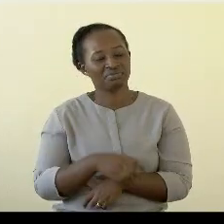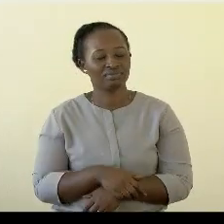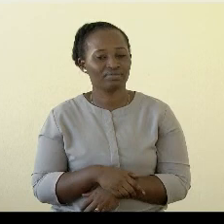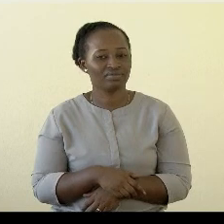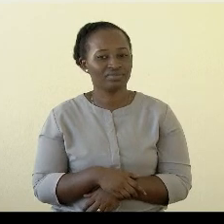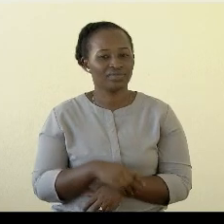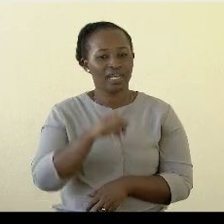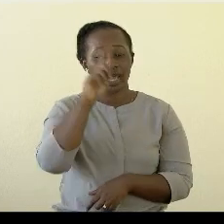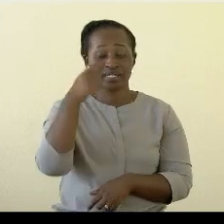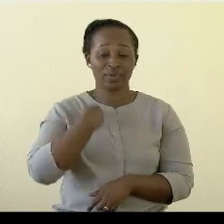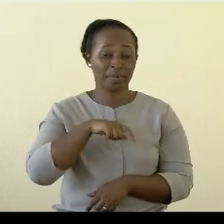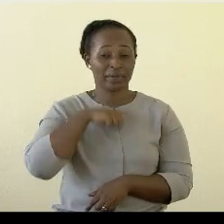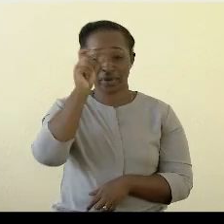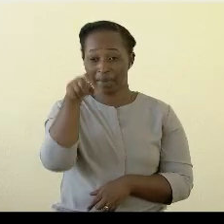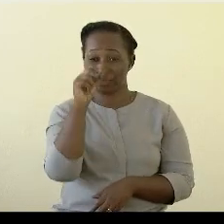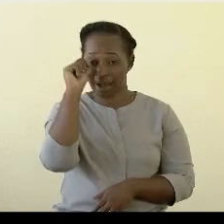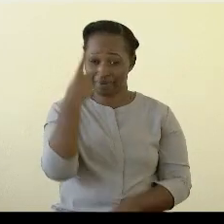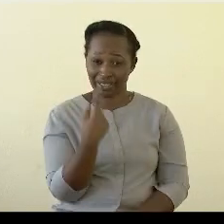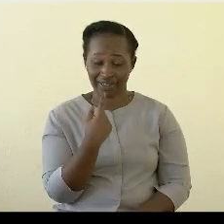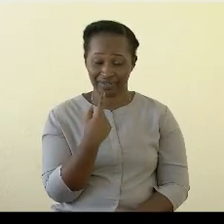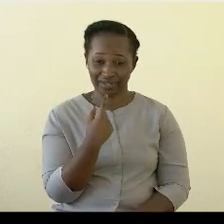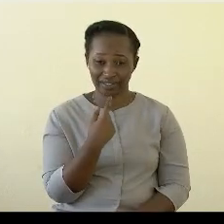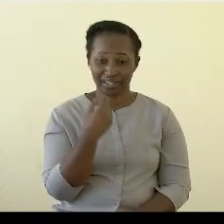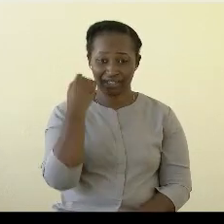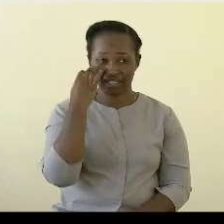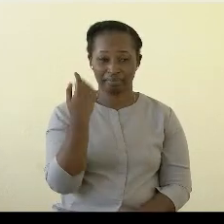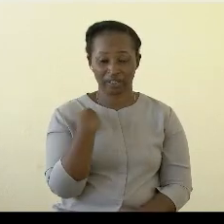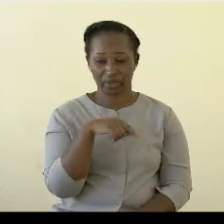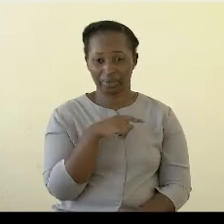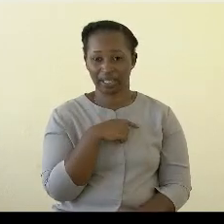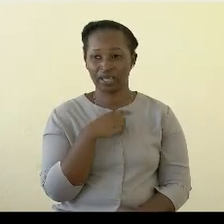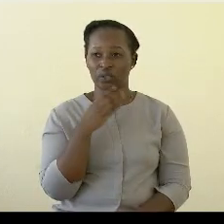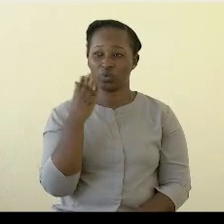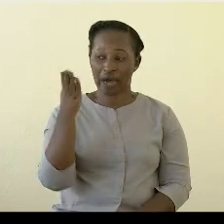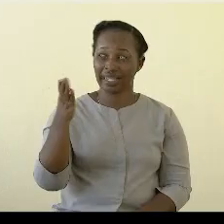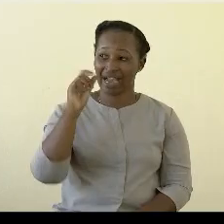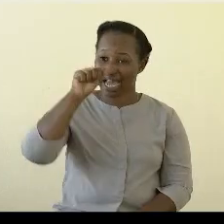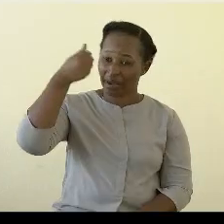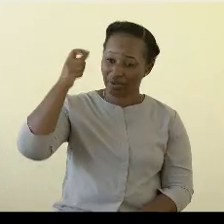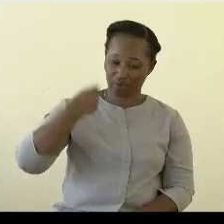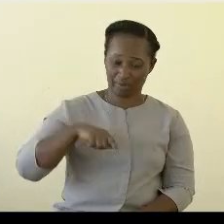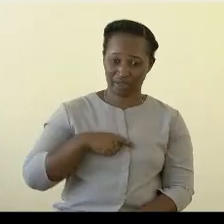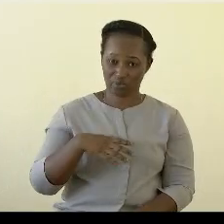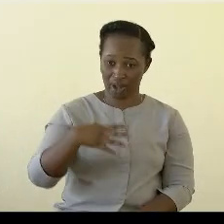Are we the first humans? If we were to bring their remains back, do we have the same shape?